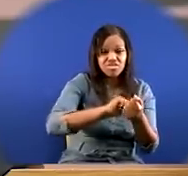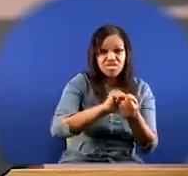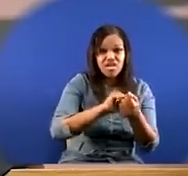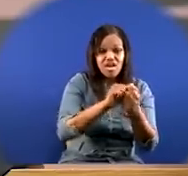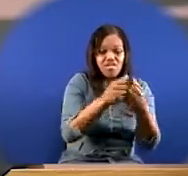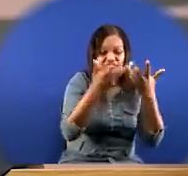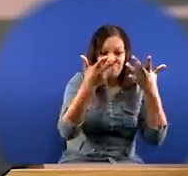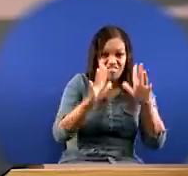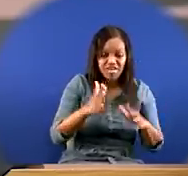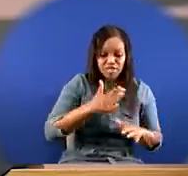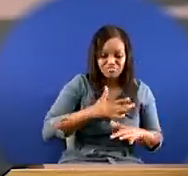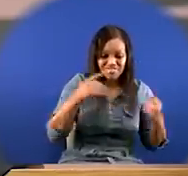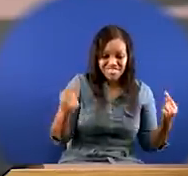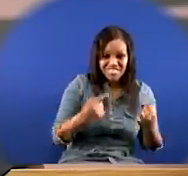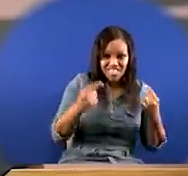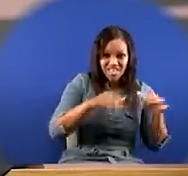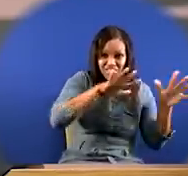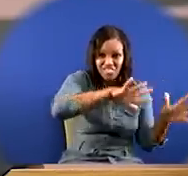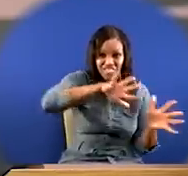away my sin?